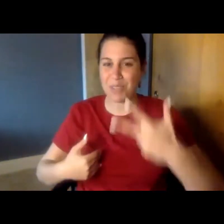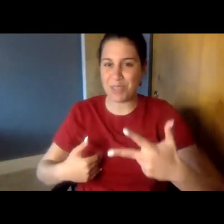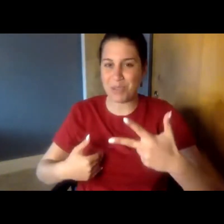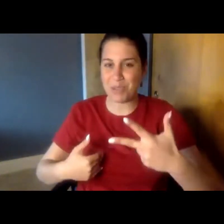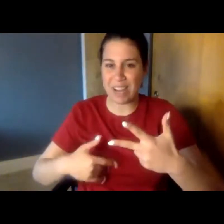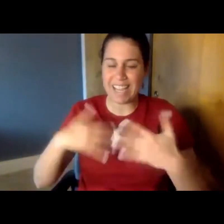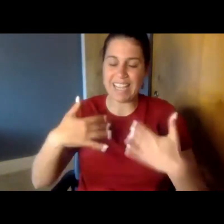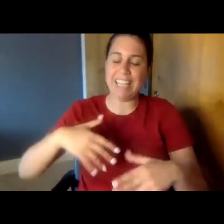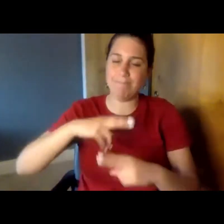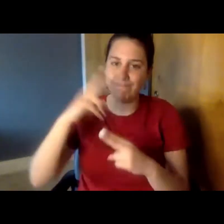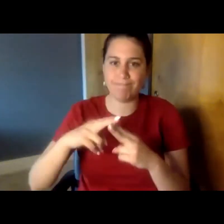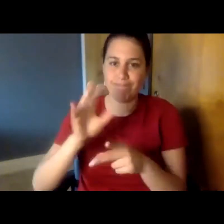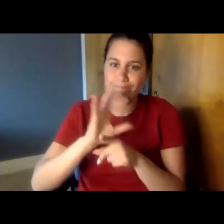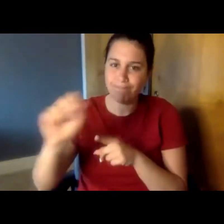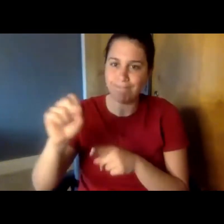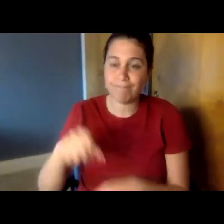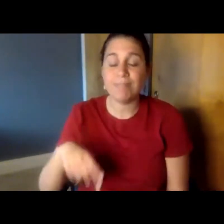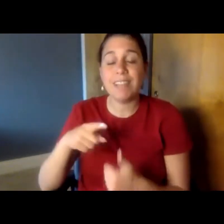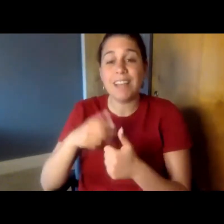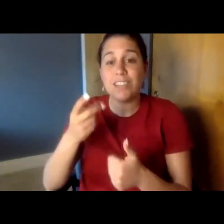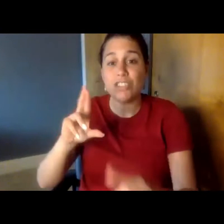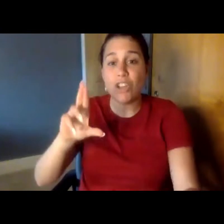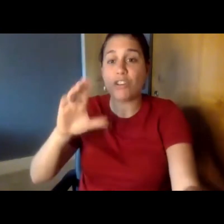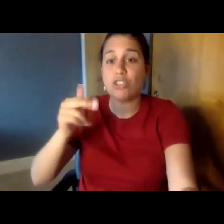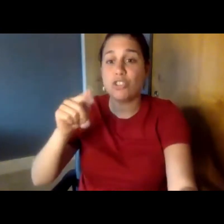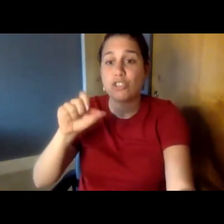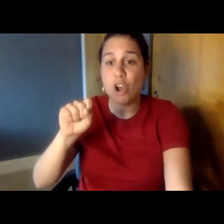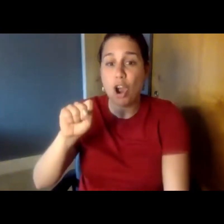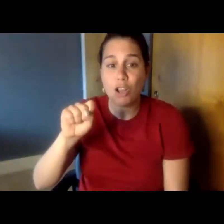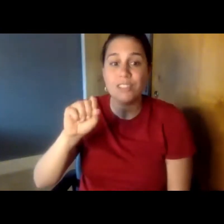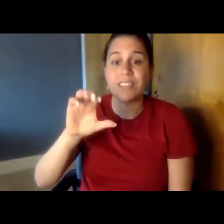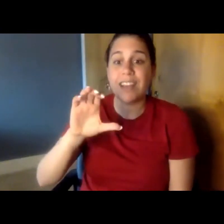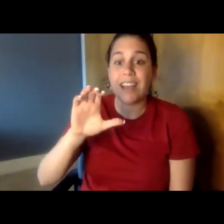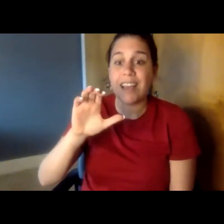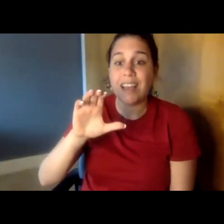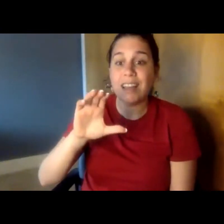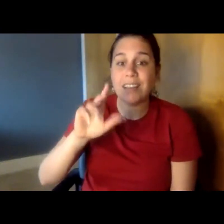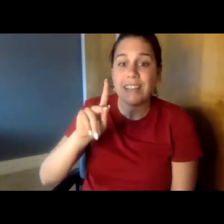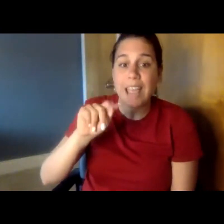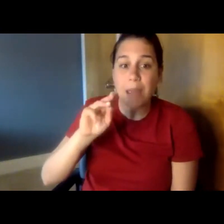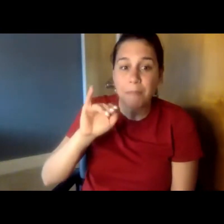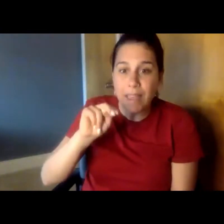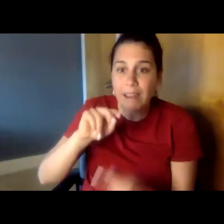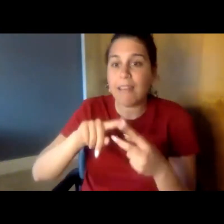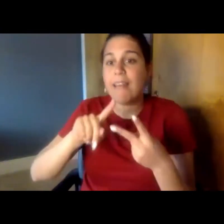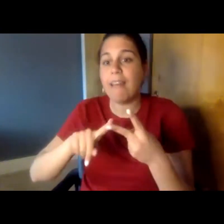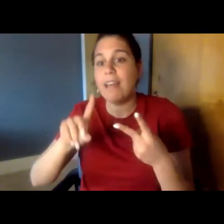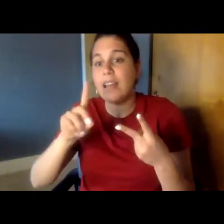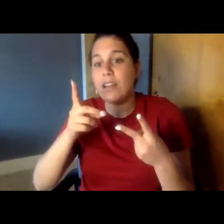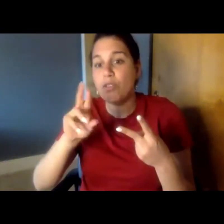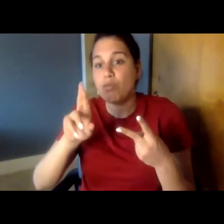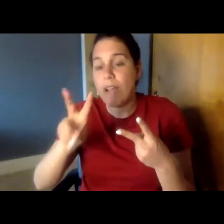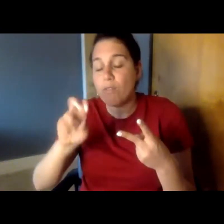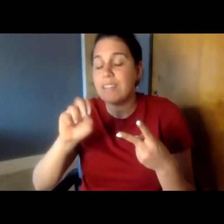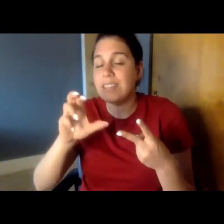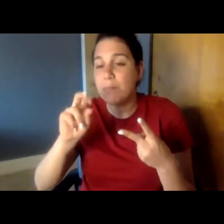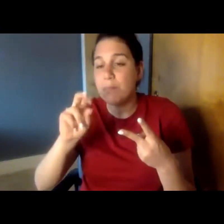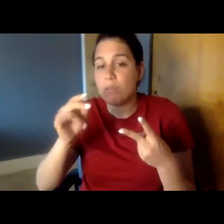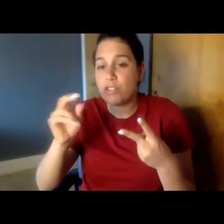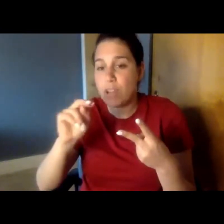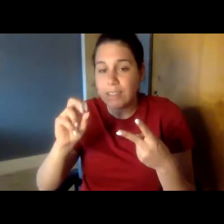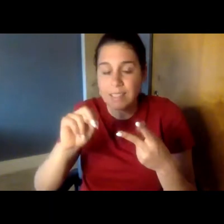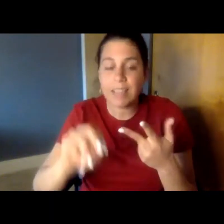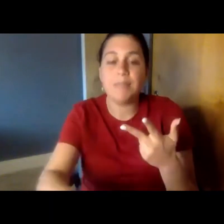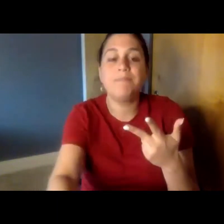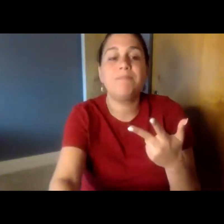esteemed speakers, Dr. Charles Kamen, Reverend Sebrone Johnson, and Dr. Deanna Fernandez. Dr.